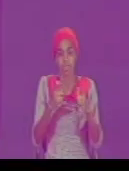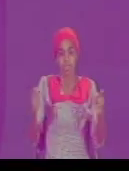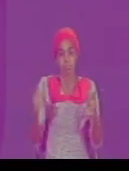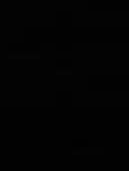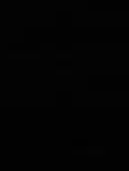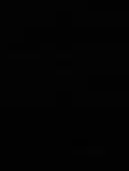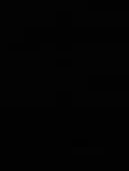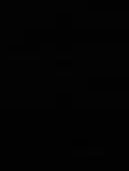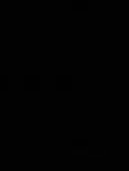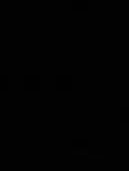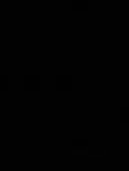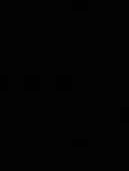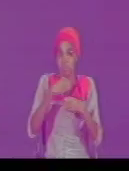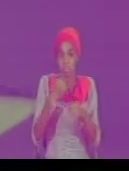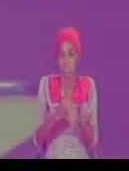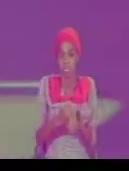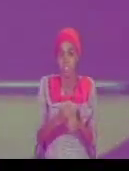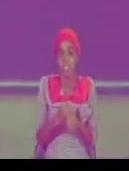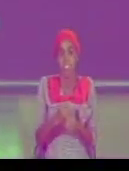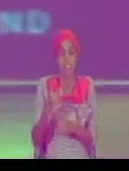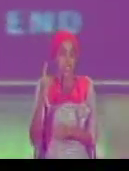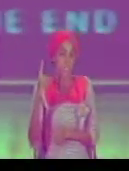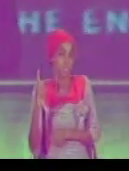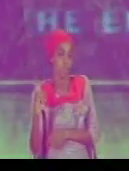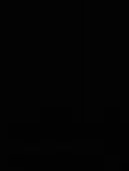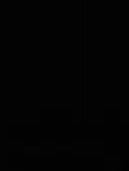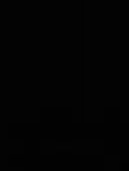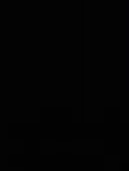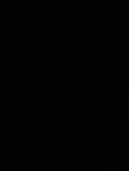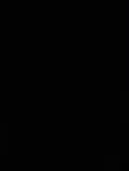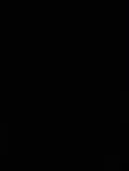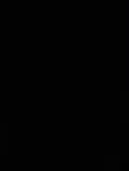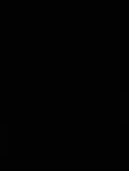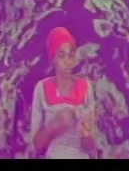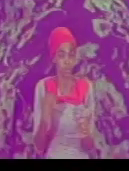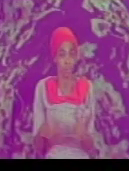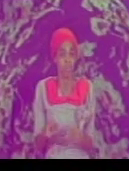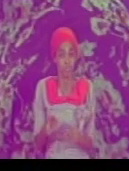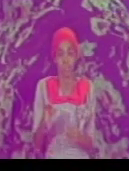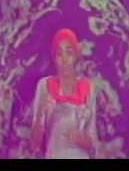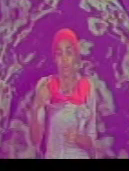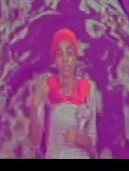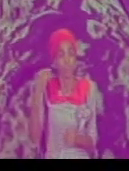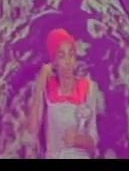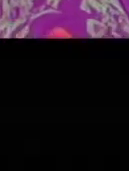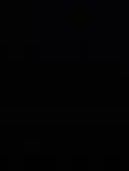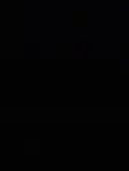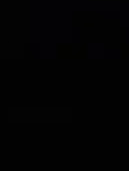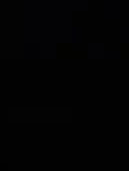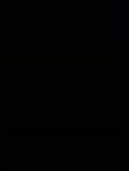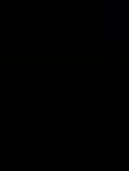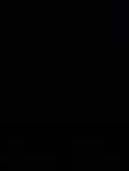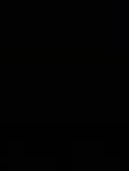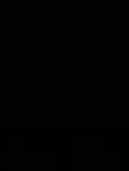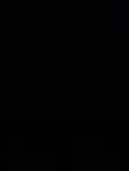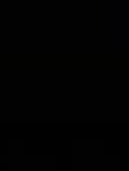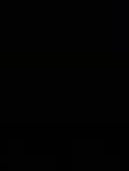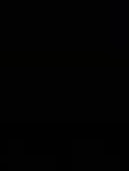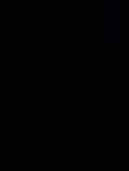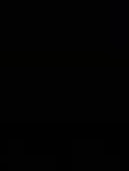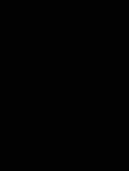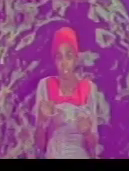them gods of gold. Verse 32 says, it says in verse 32, yet now, if thou